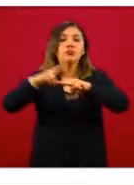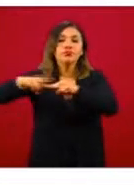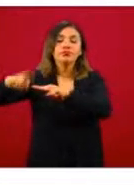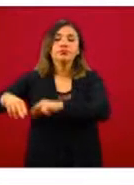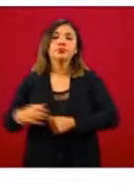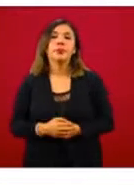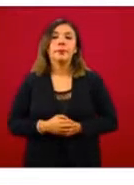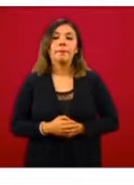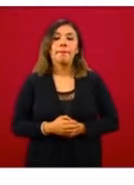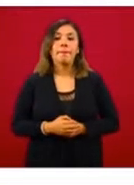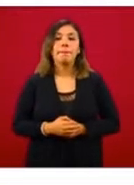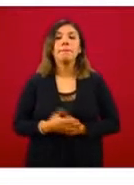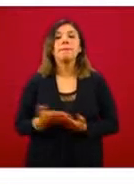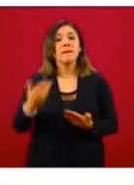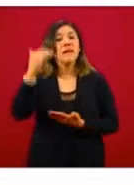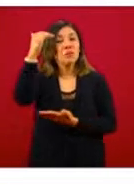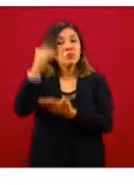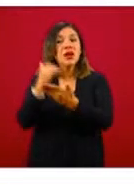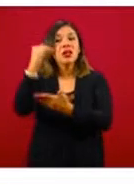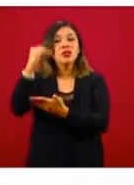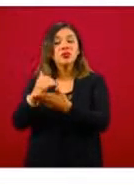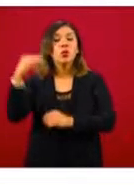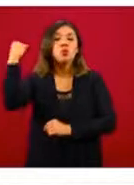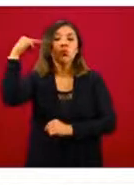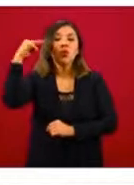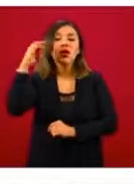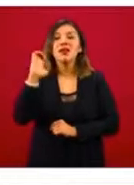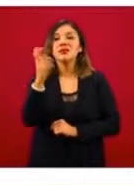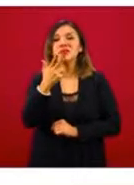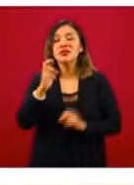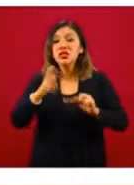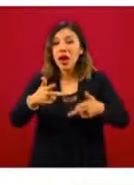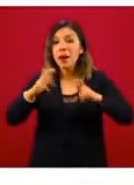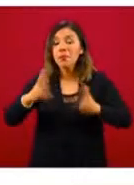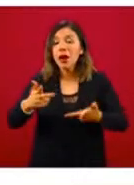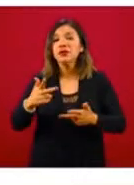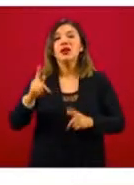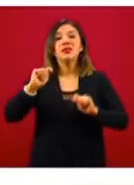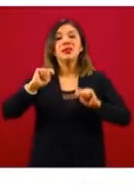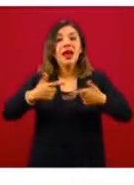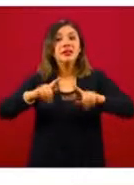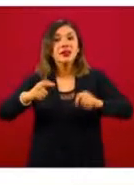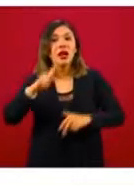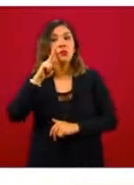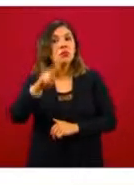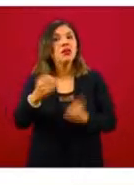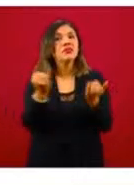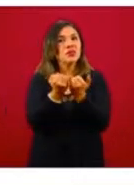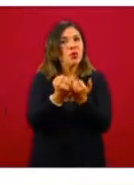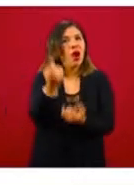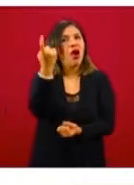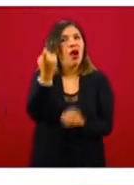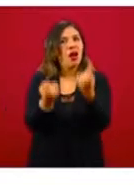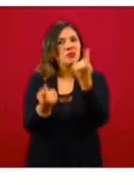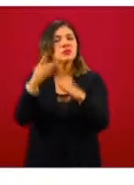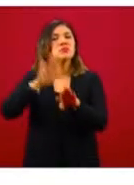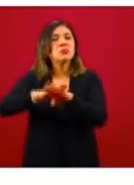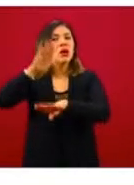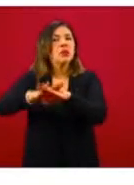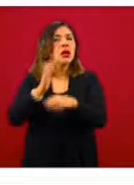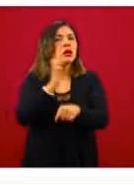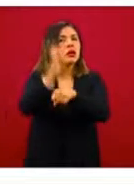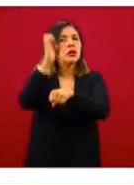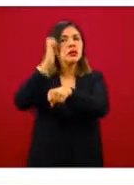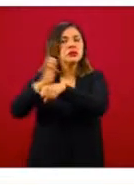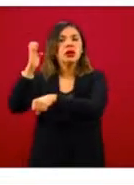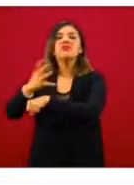beds available. With lesser percentages, we have Morelos, Chiapas, and Tlaxcala, but we can see